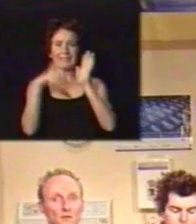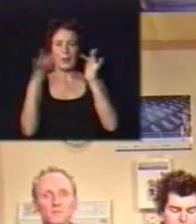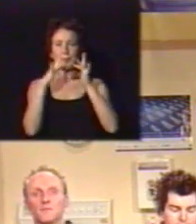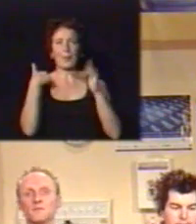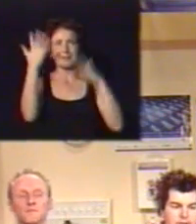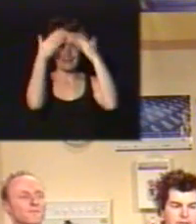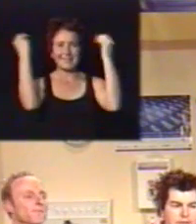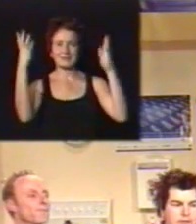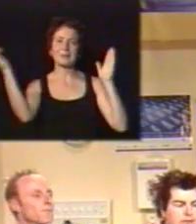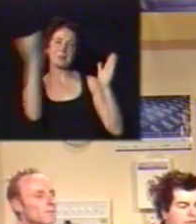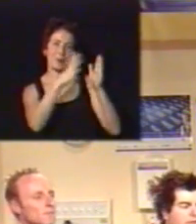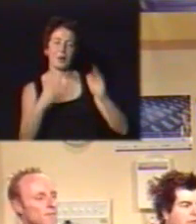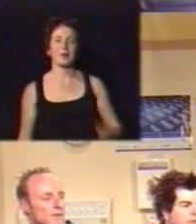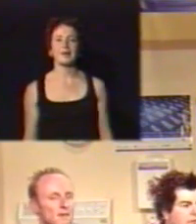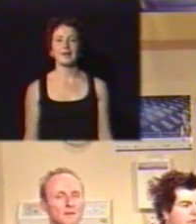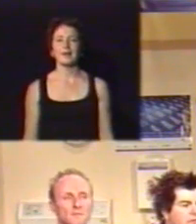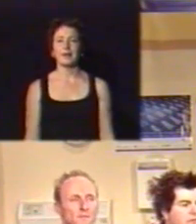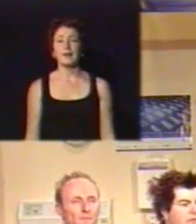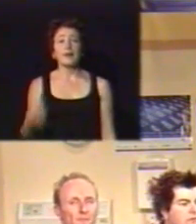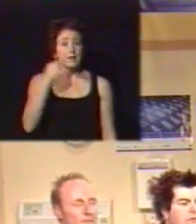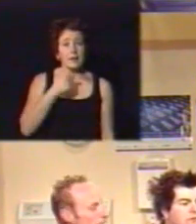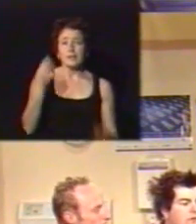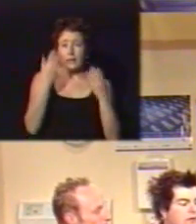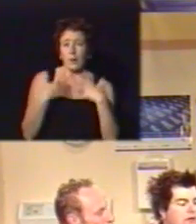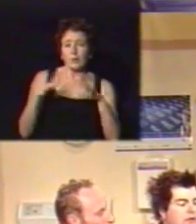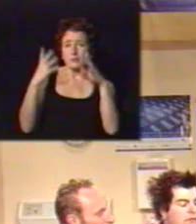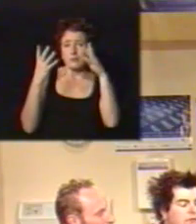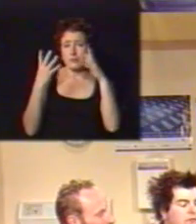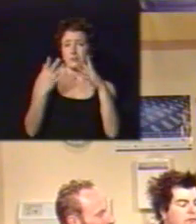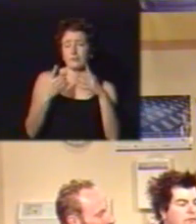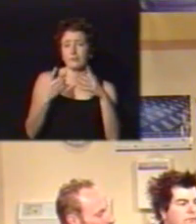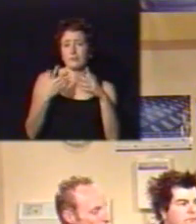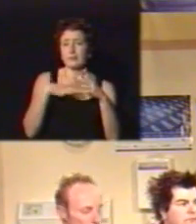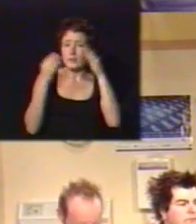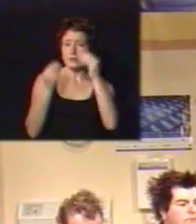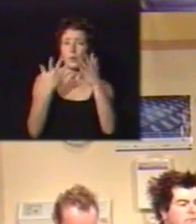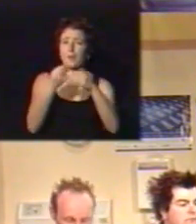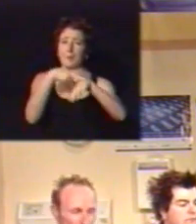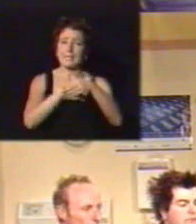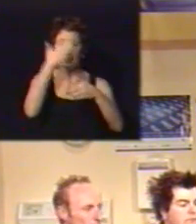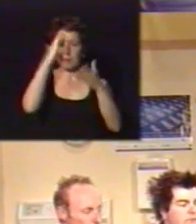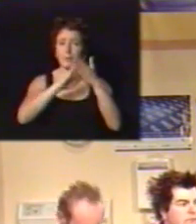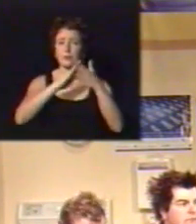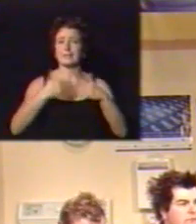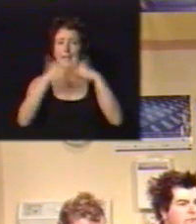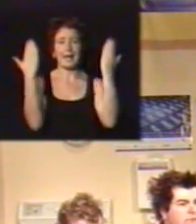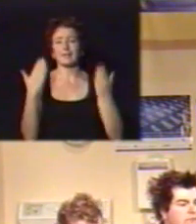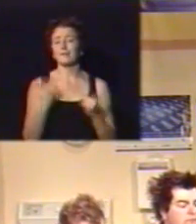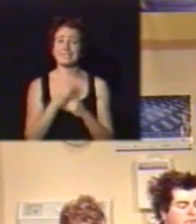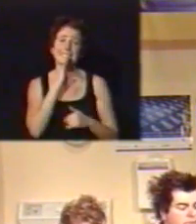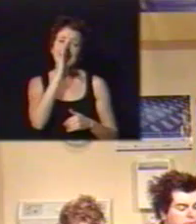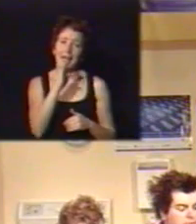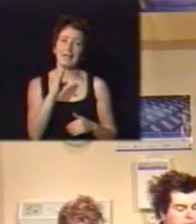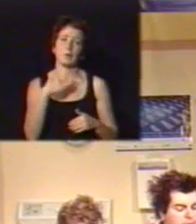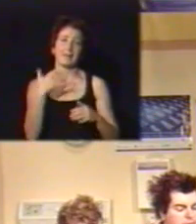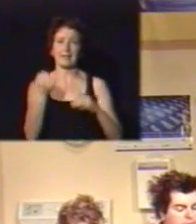All right. Just something that I wanted, it made with the Police Remembrance Day coming up. It's a shame that we need a tragedy like this to